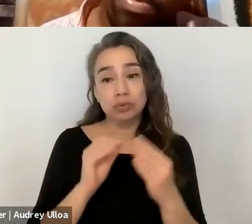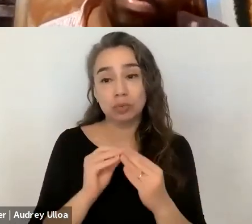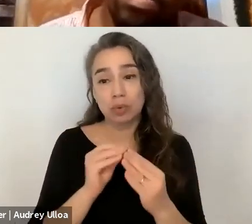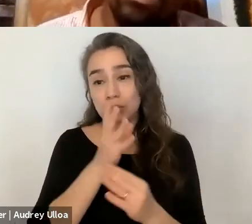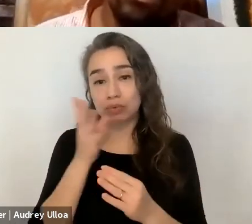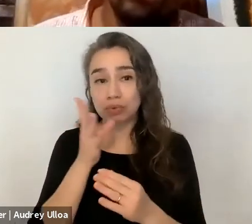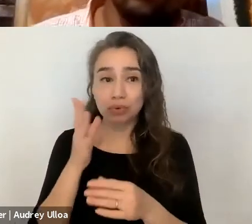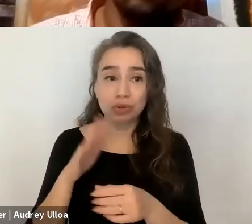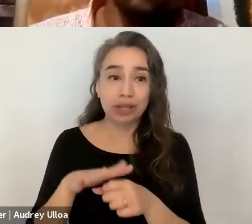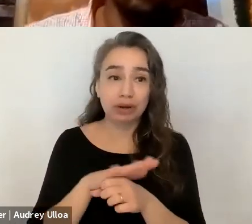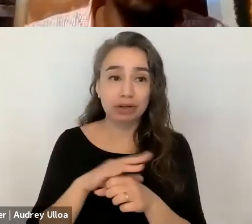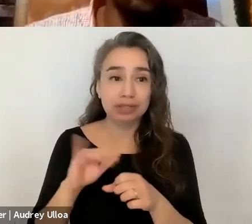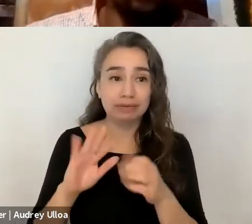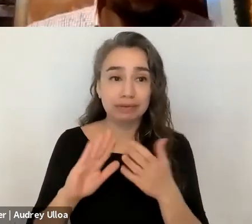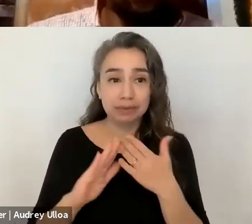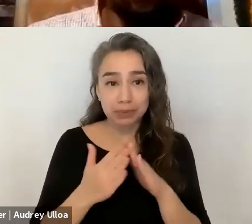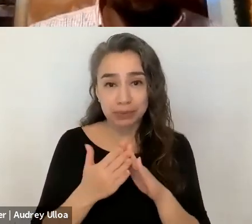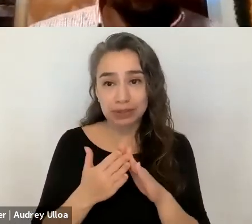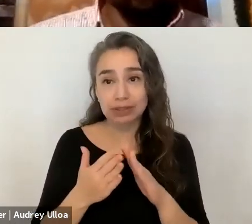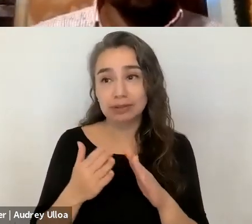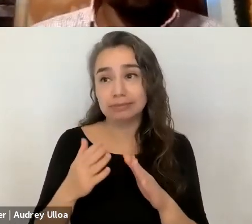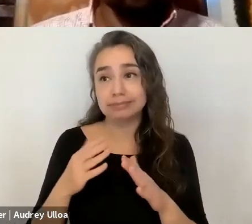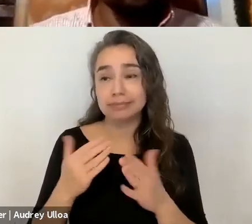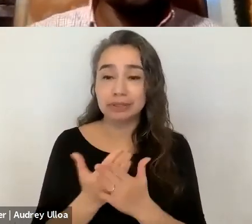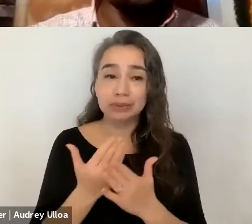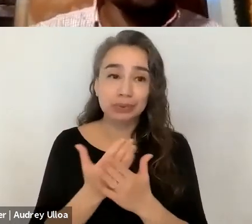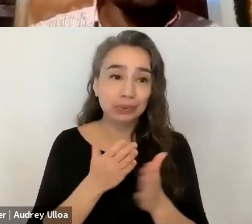in new ways.